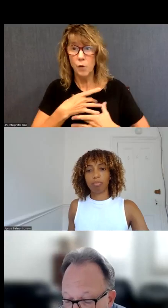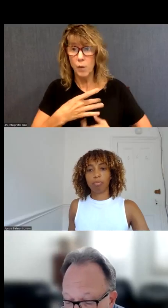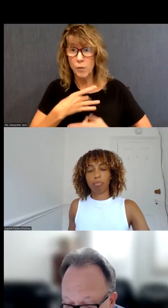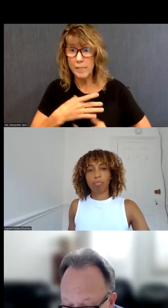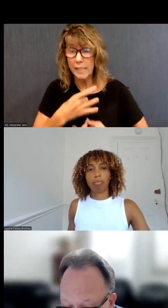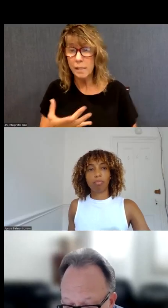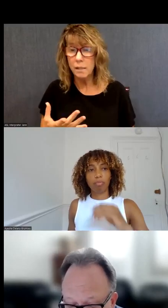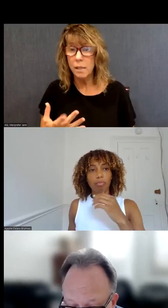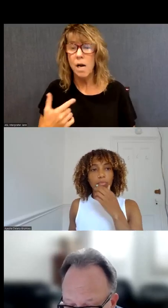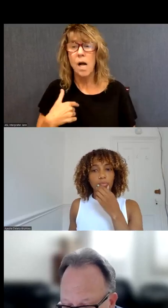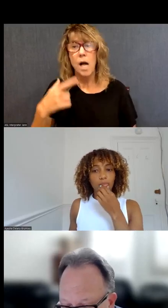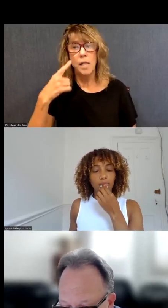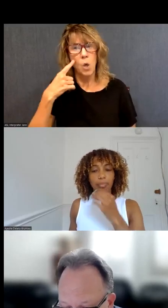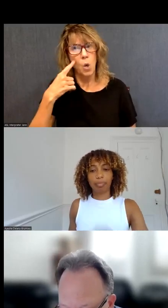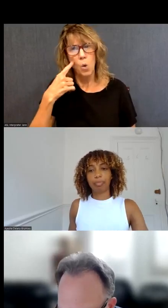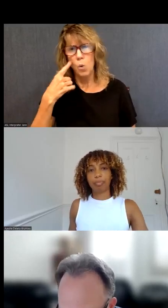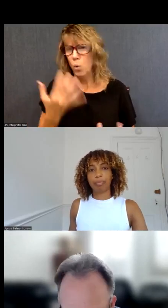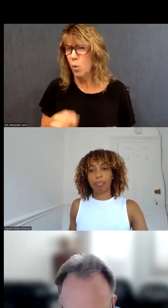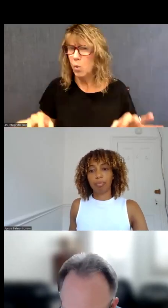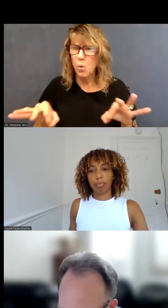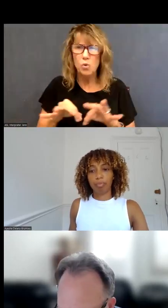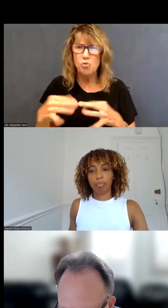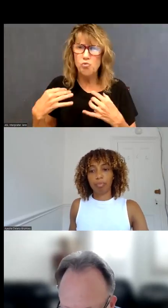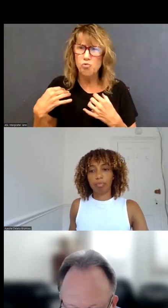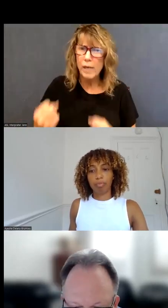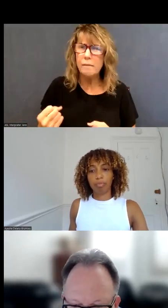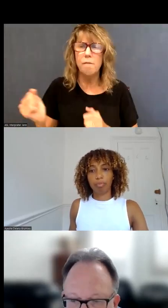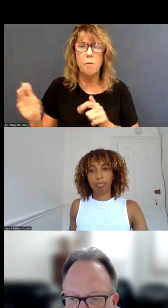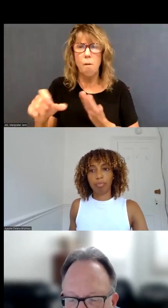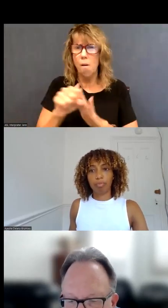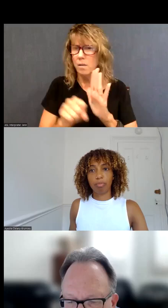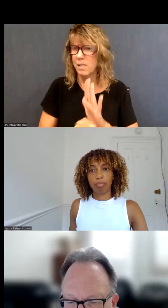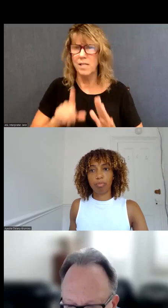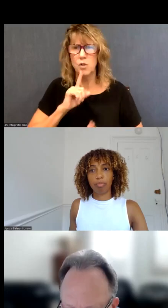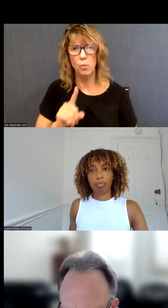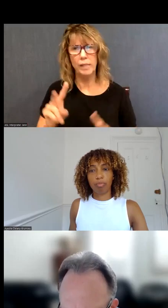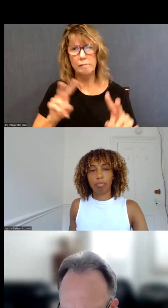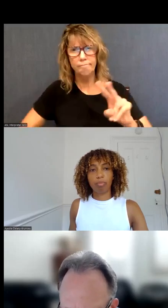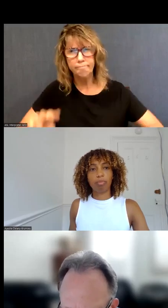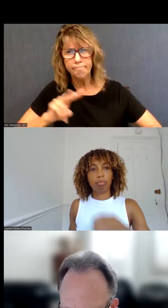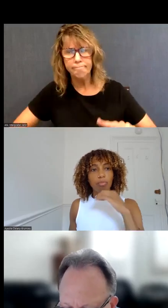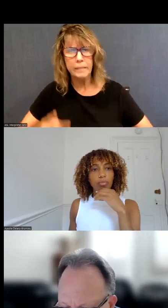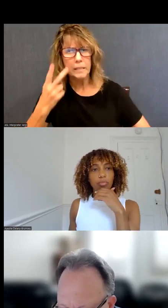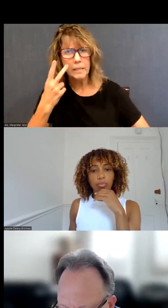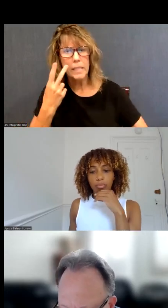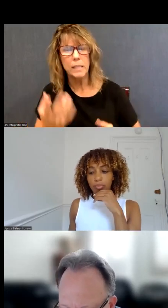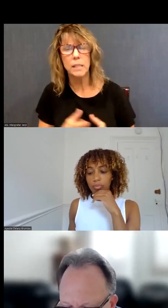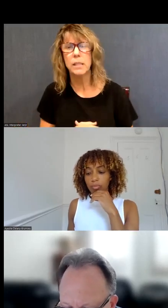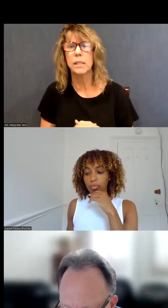it's, I think, a critical area for all states to be looking at. Essentially, in